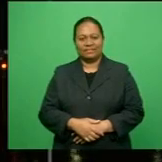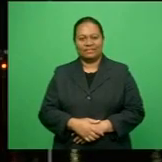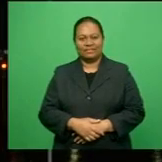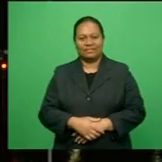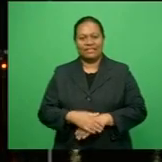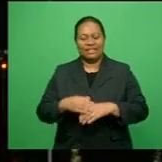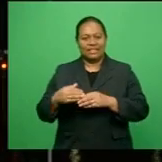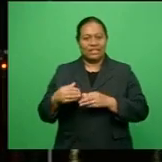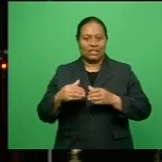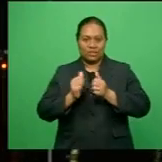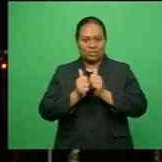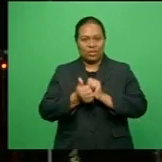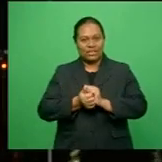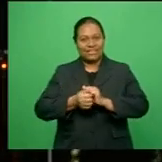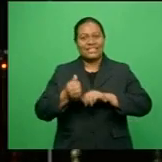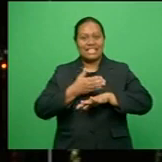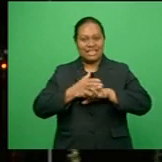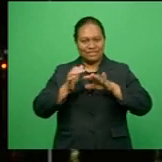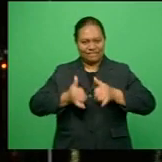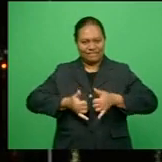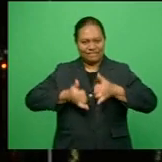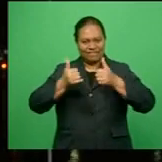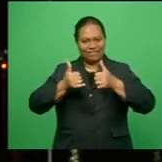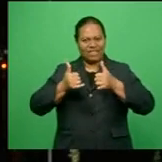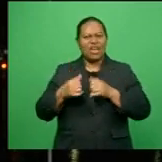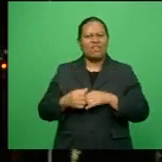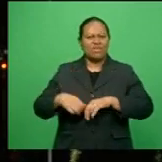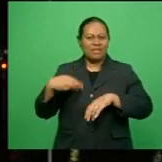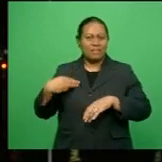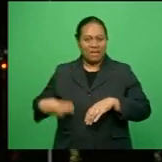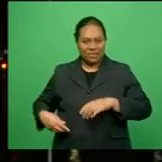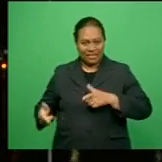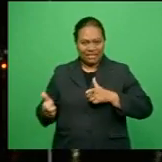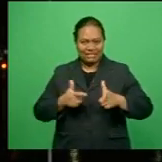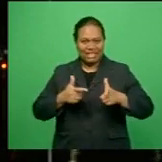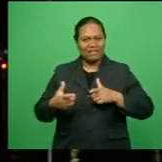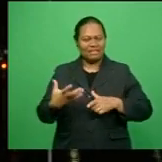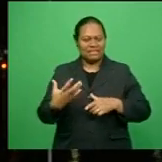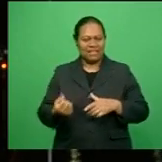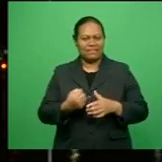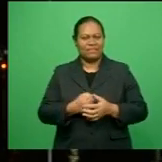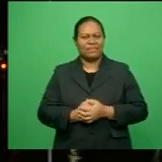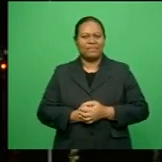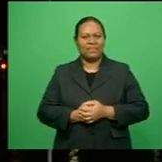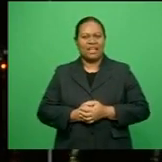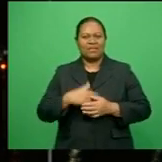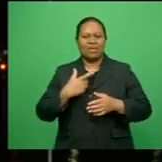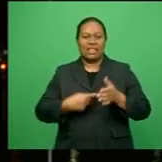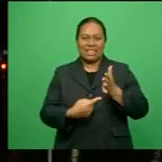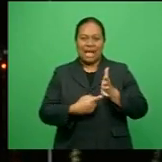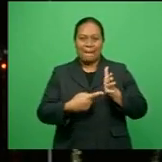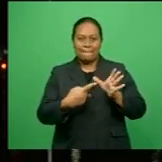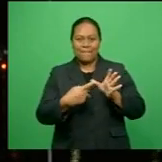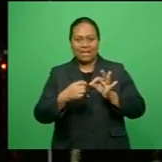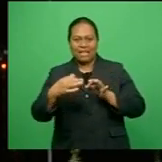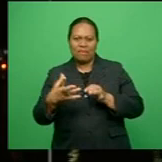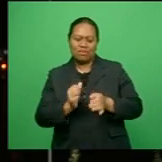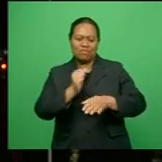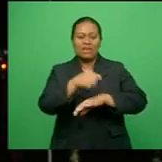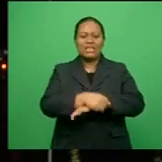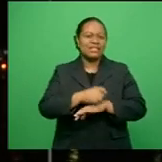Leading sports, a new champion has been crowned at the 44th Fiji Bita Mari Sevens tournament after Tamandamo defeated Police